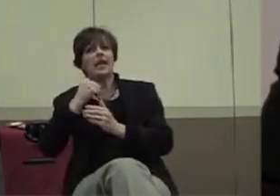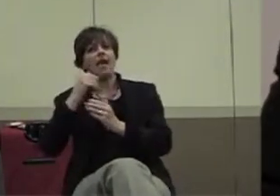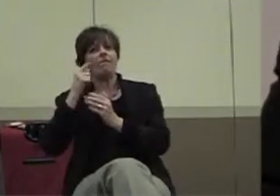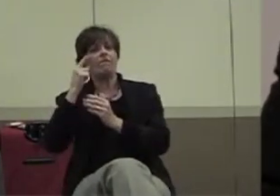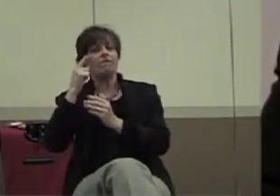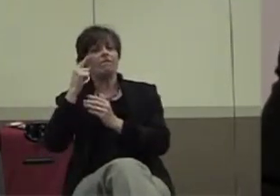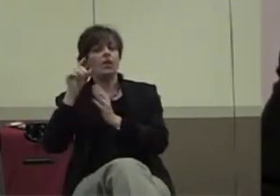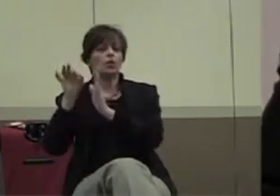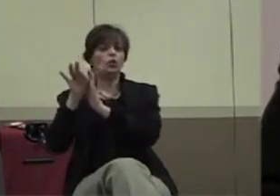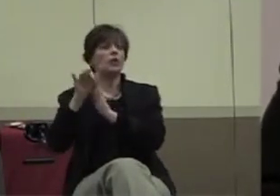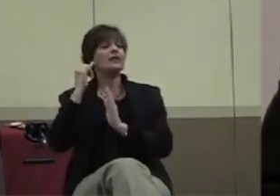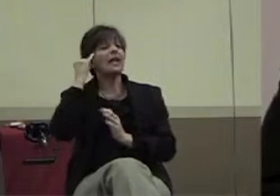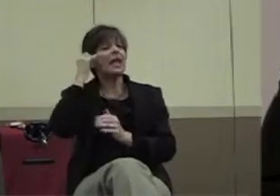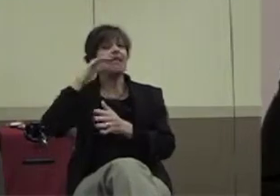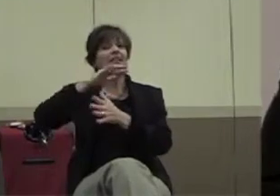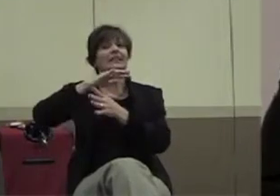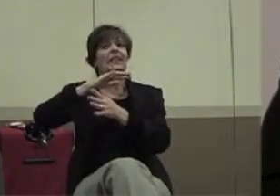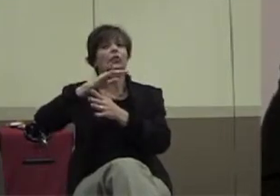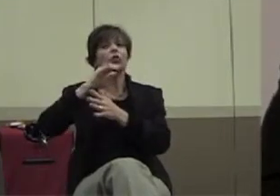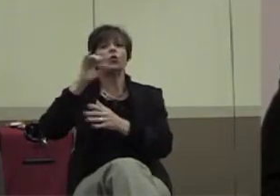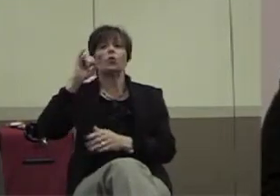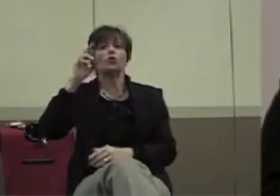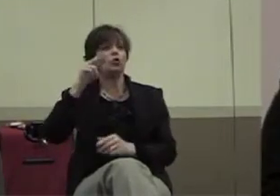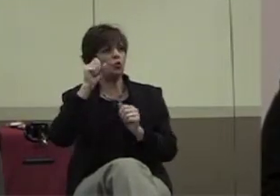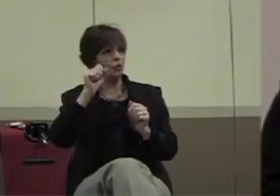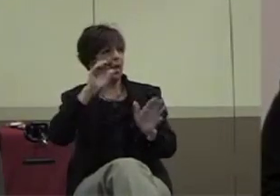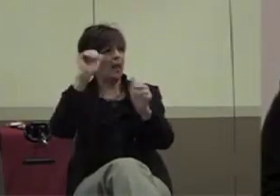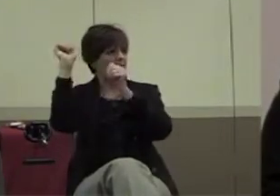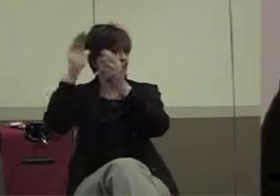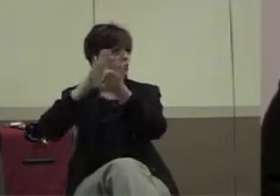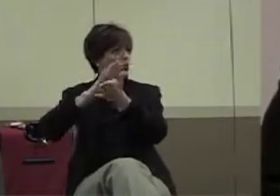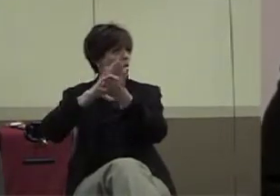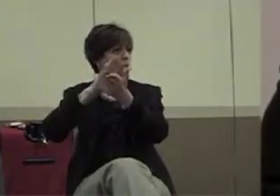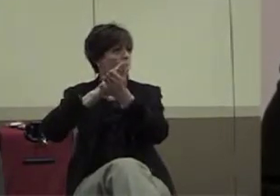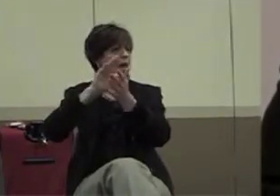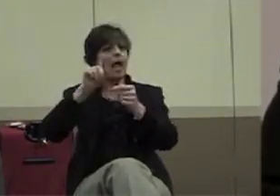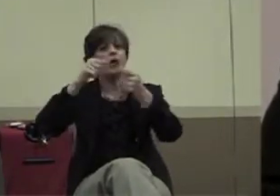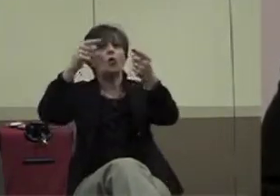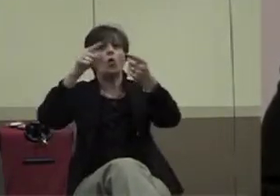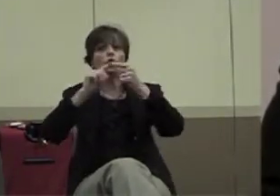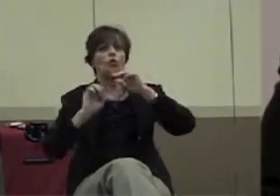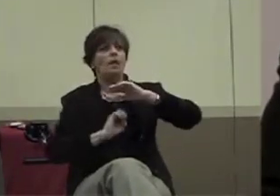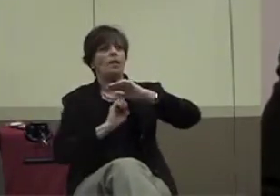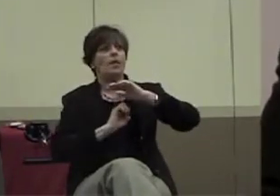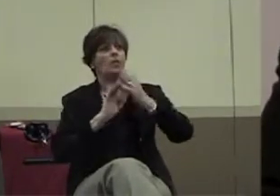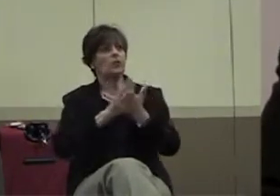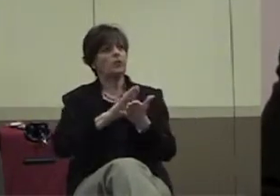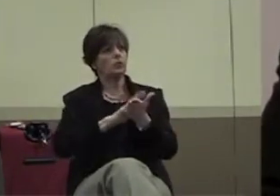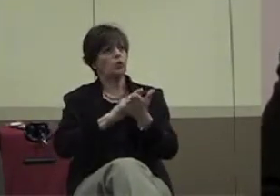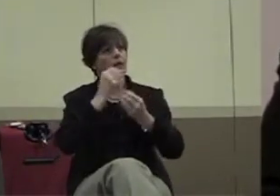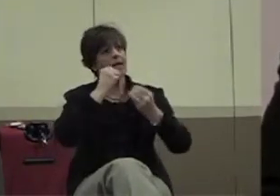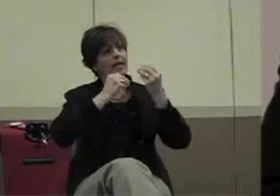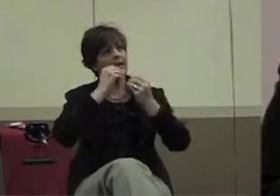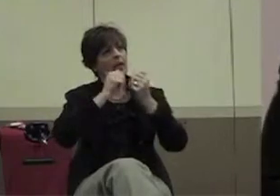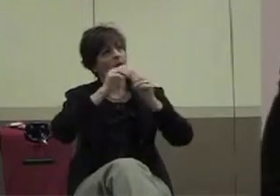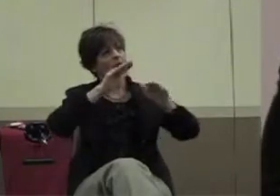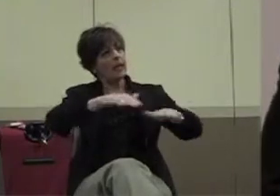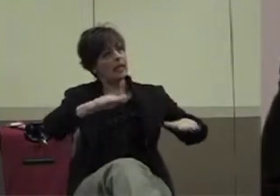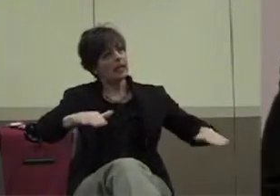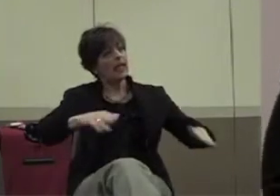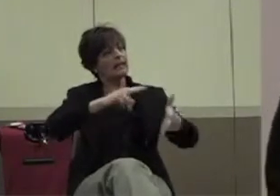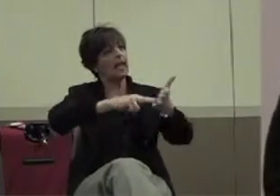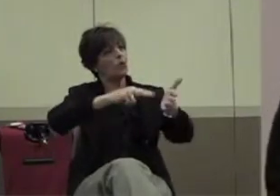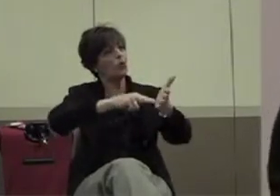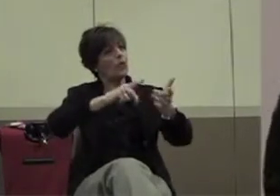or a junior, you can leave the school and go over to the elementary school and eat lunch with little kids and read to them or work